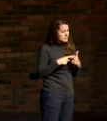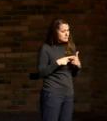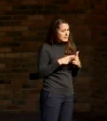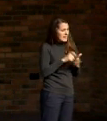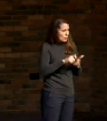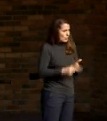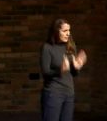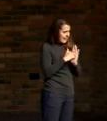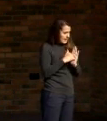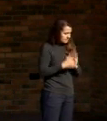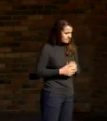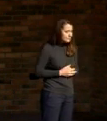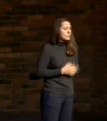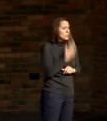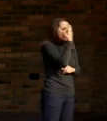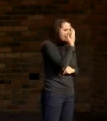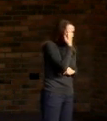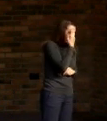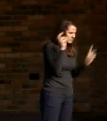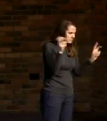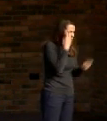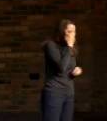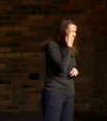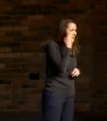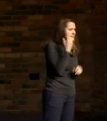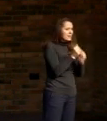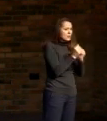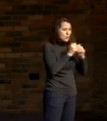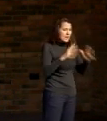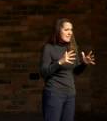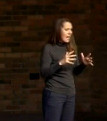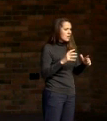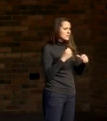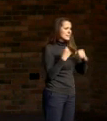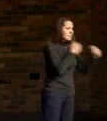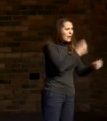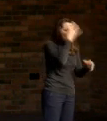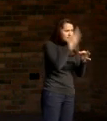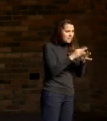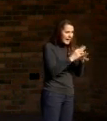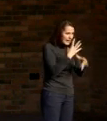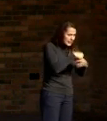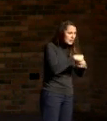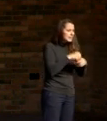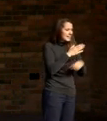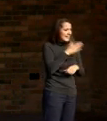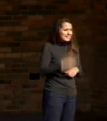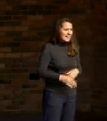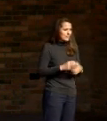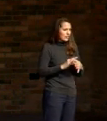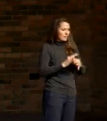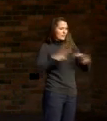wrote again, "Reason, devoid of the purifying power of faith, can never free itself